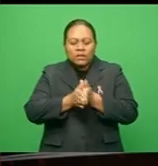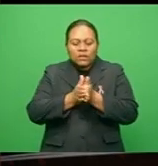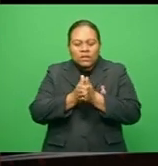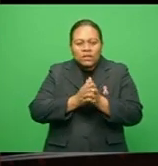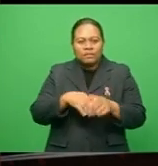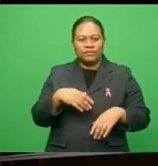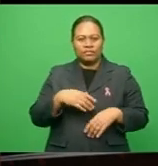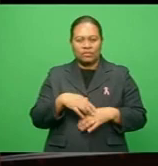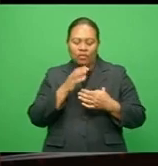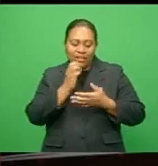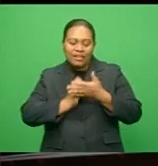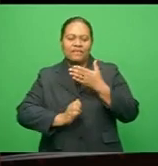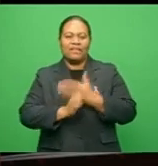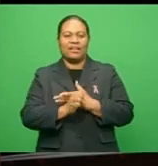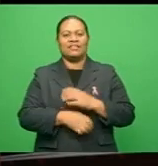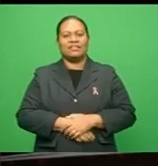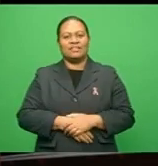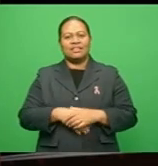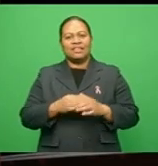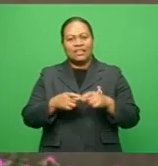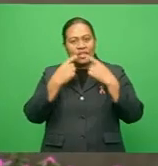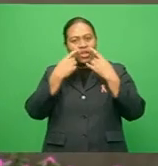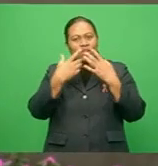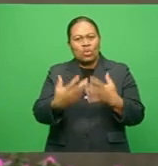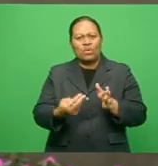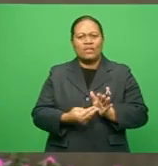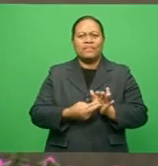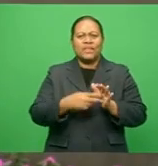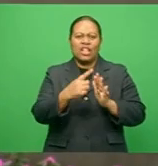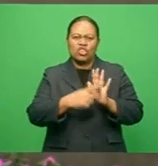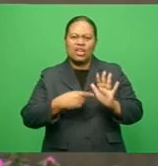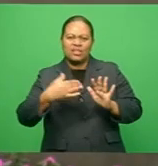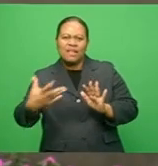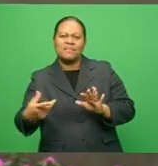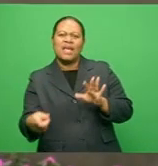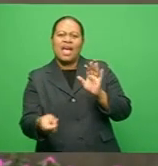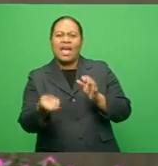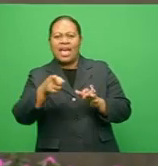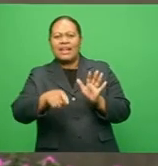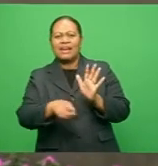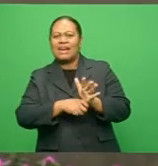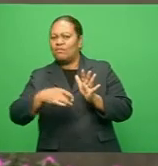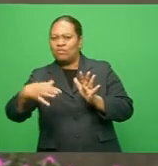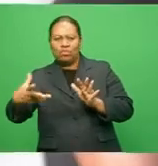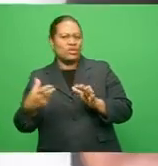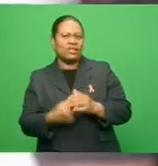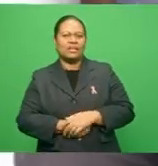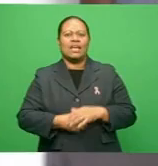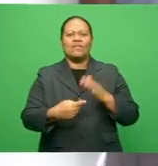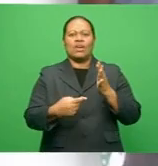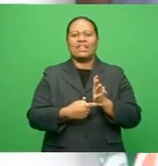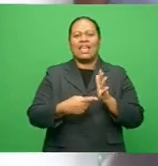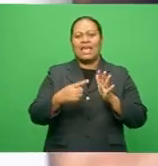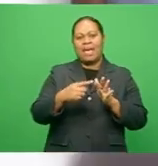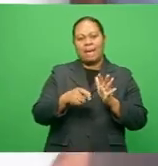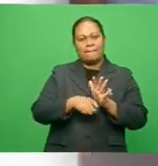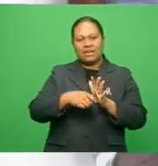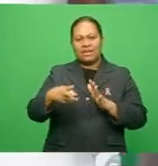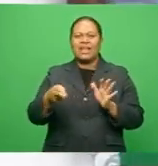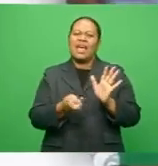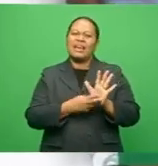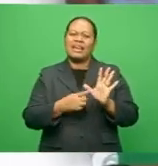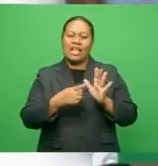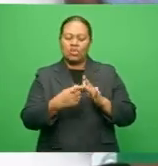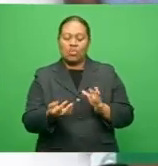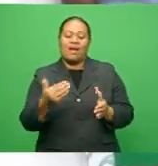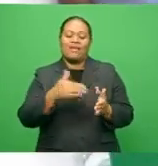show. The belt for the main bout between Chese the Hitman Rabundi and Ronald the Terminator Naidu arrived